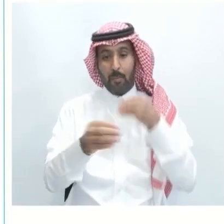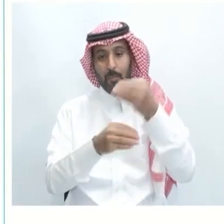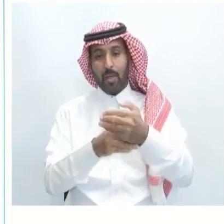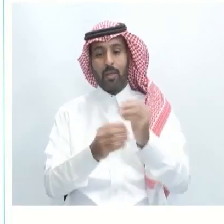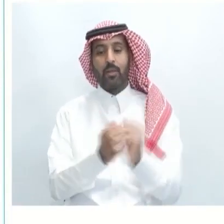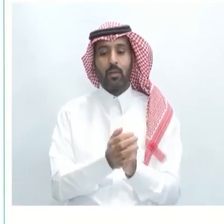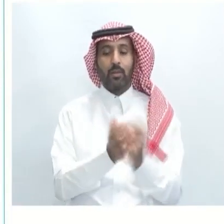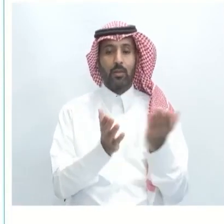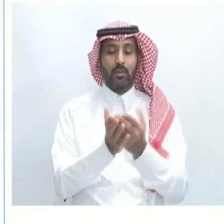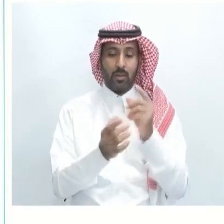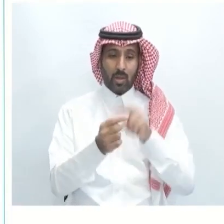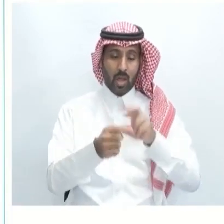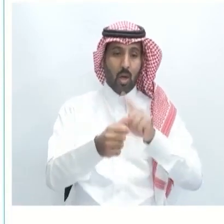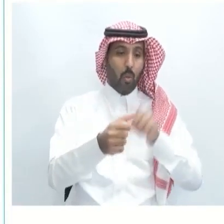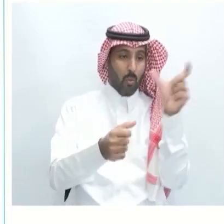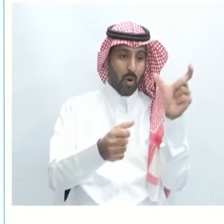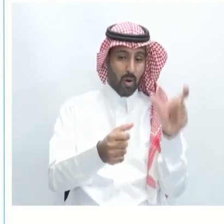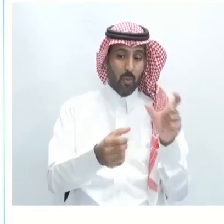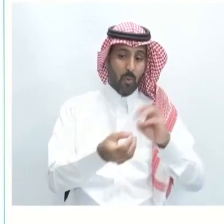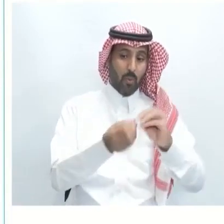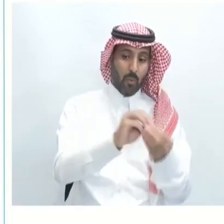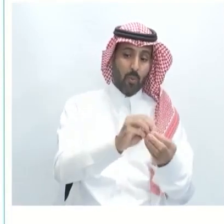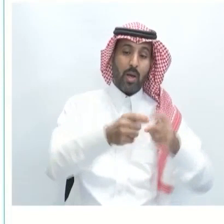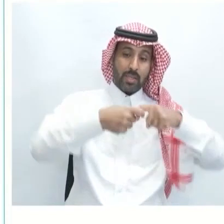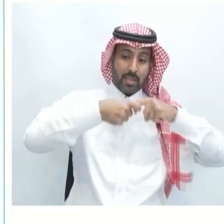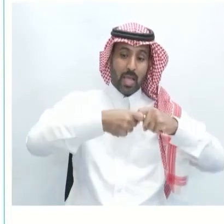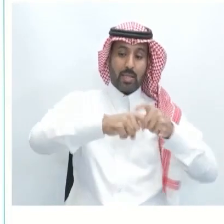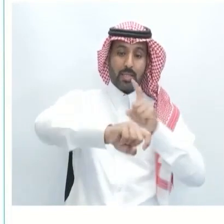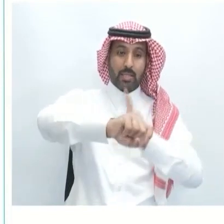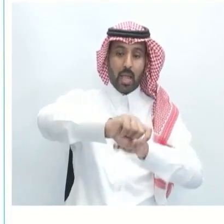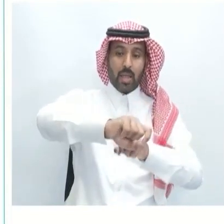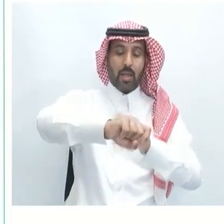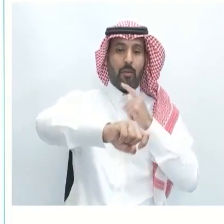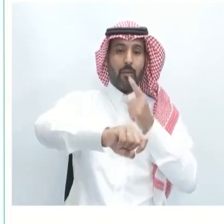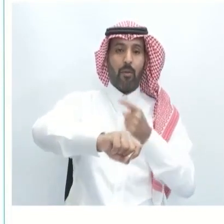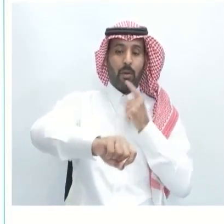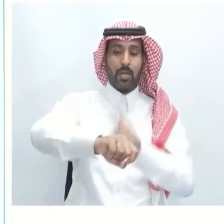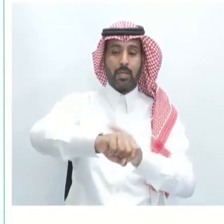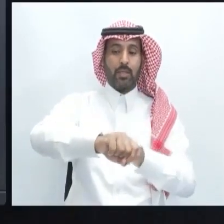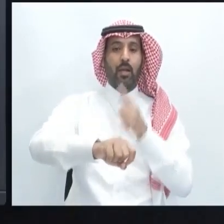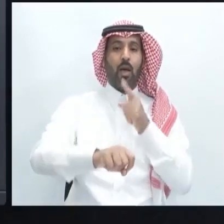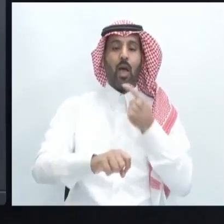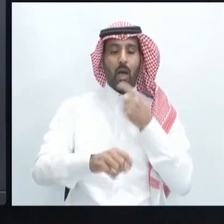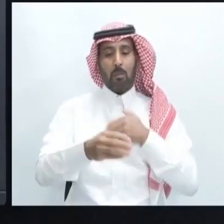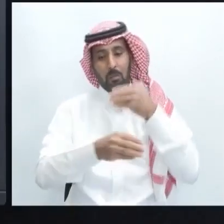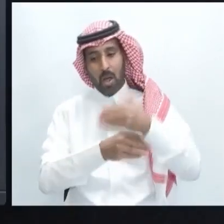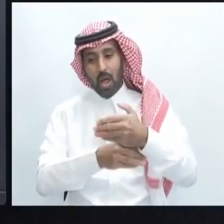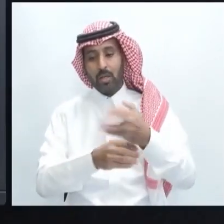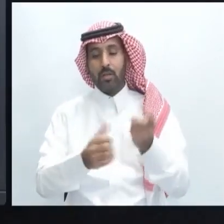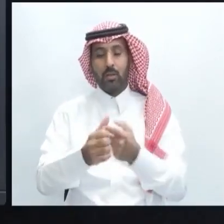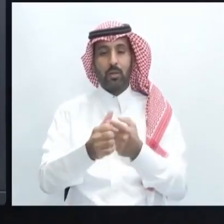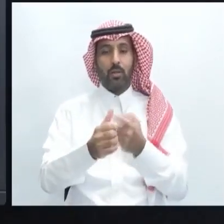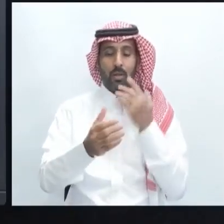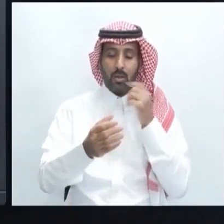So all of these are transition words related to time. For example, you're talking, then you say afterwards, then